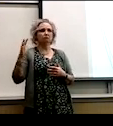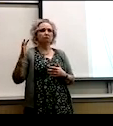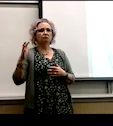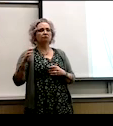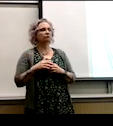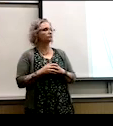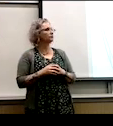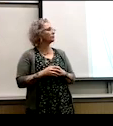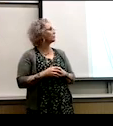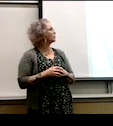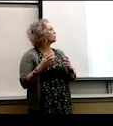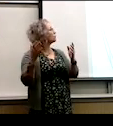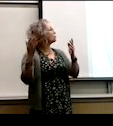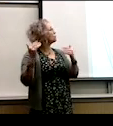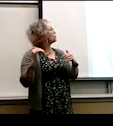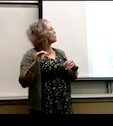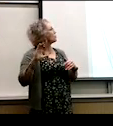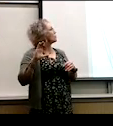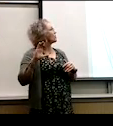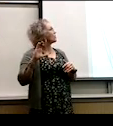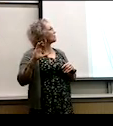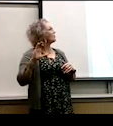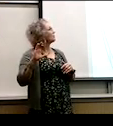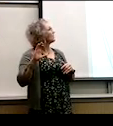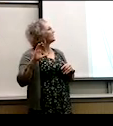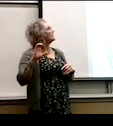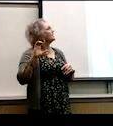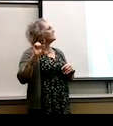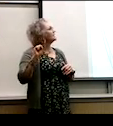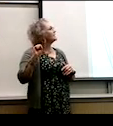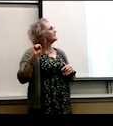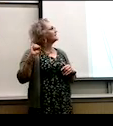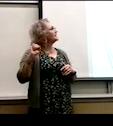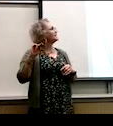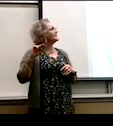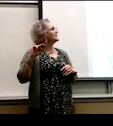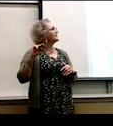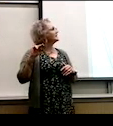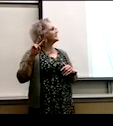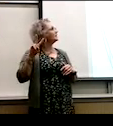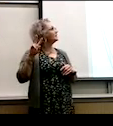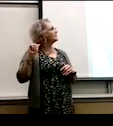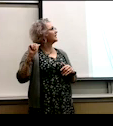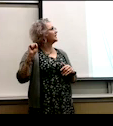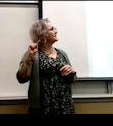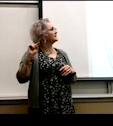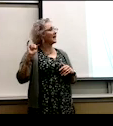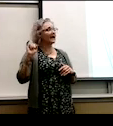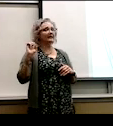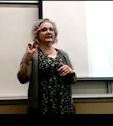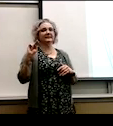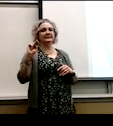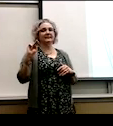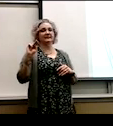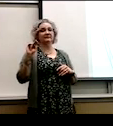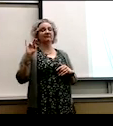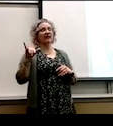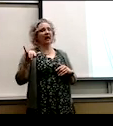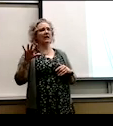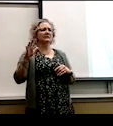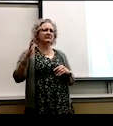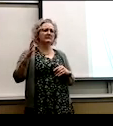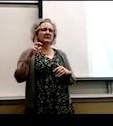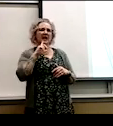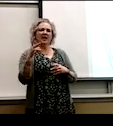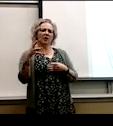that was another one. The Cochrane, so the simvastatin trials didn't make it into the Cochrane review, but the Cochrane review